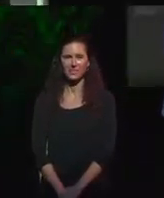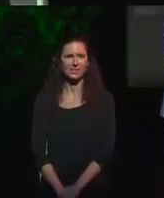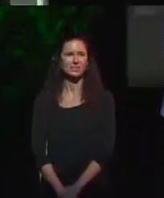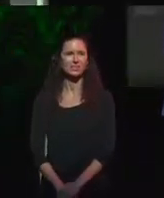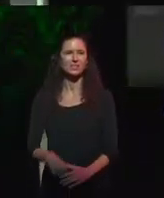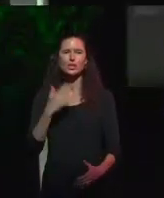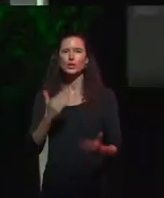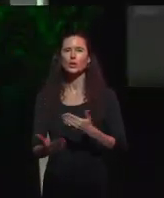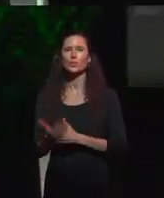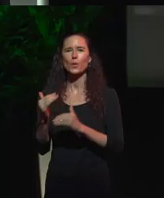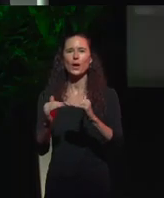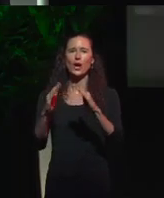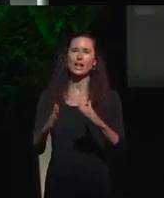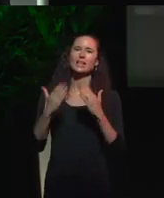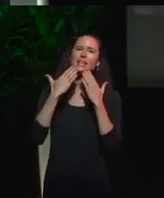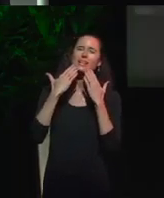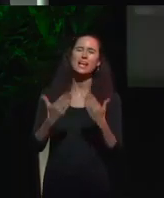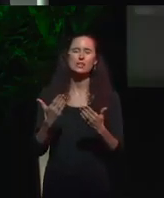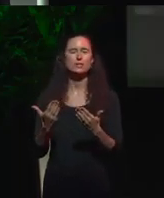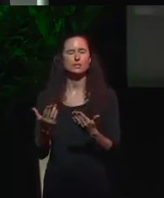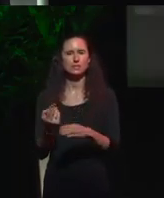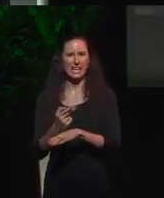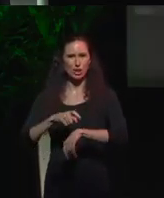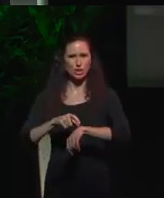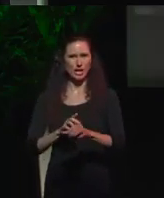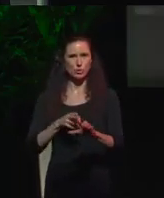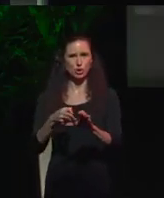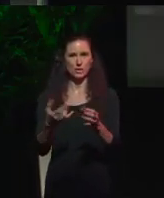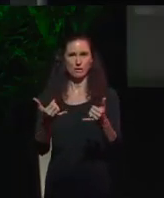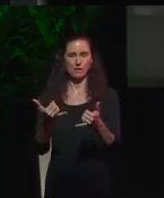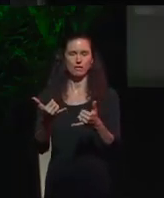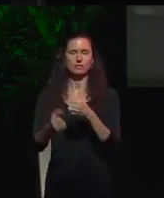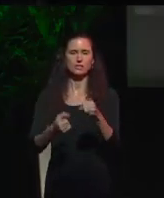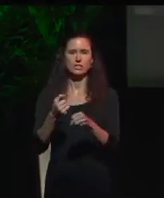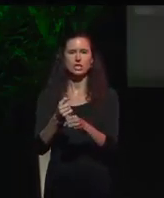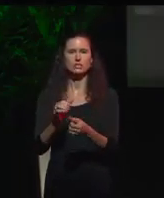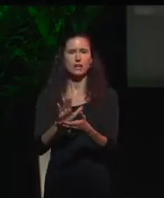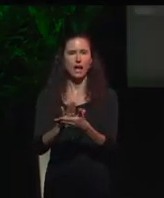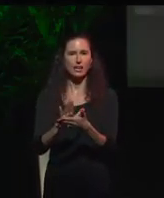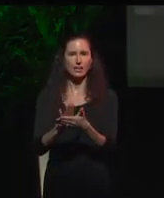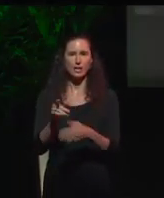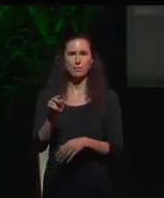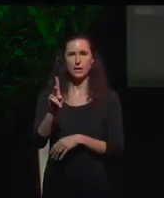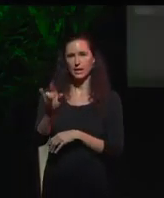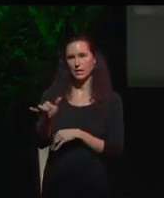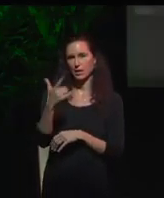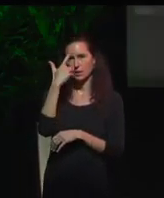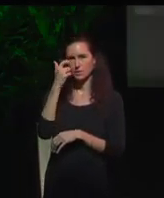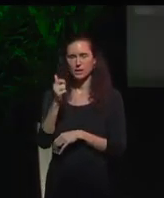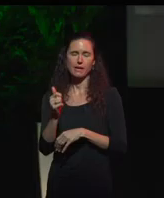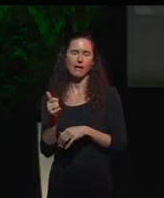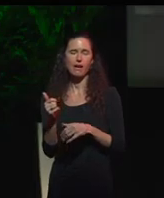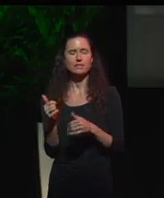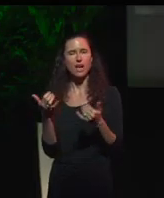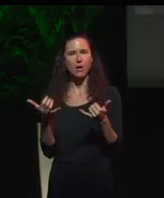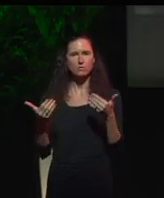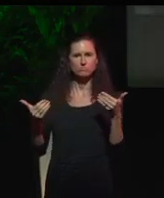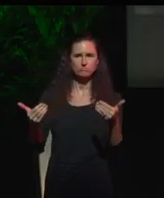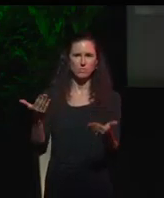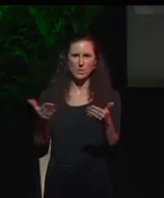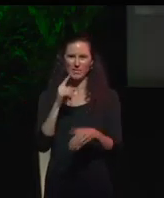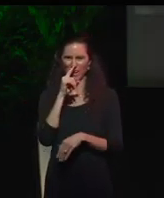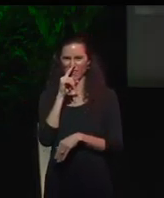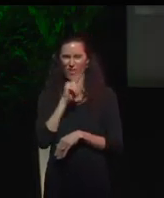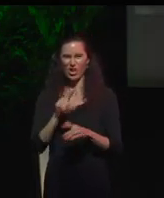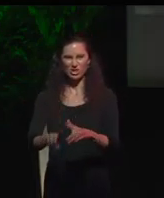Good morning, colleagues, and thank you for taking time to join me for this year's academic plenary. Because I'm a no-pretense person, we may have had a false